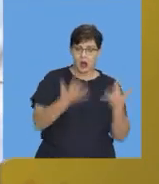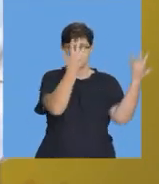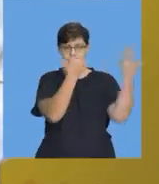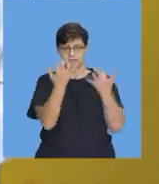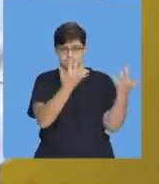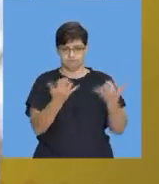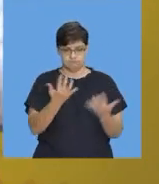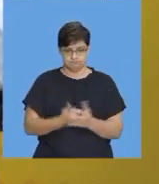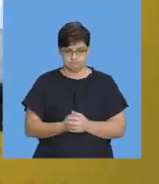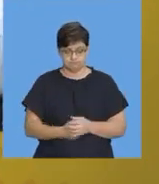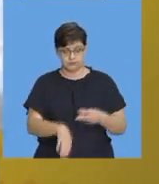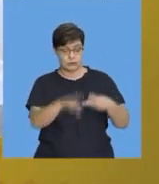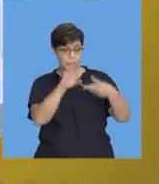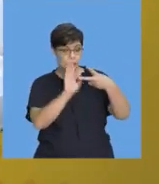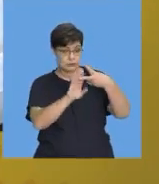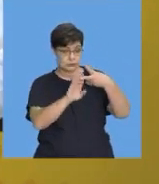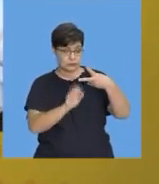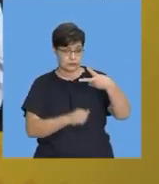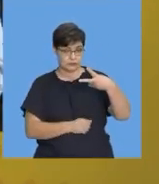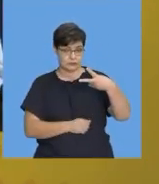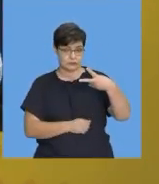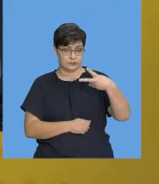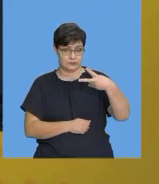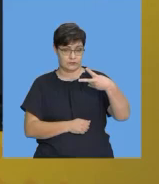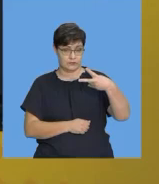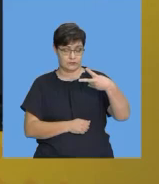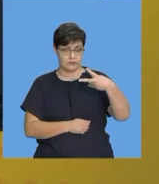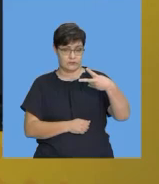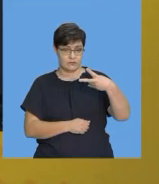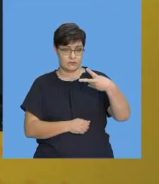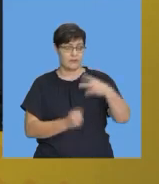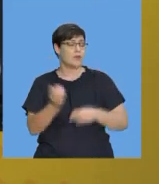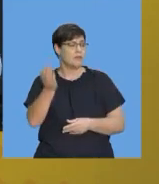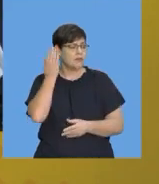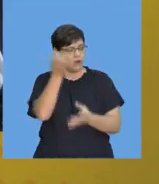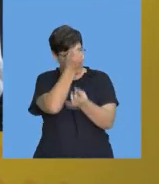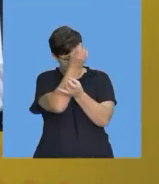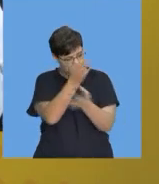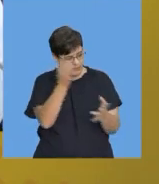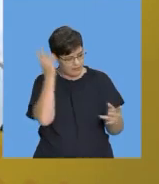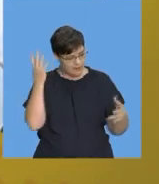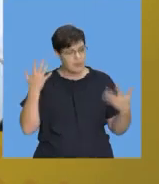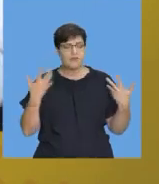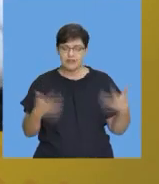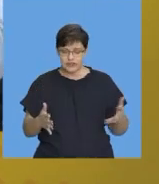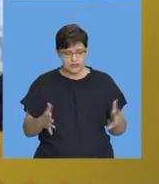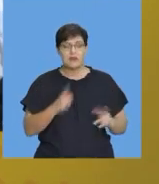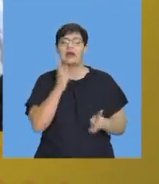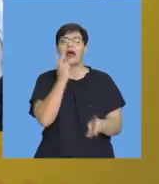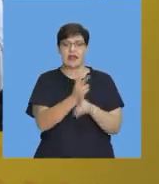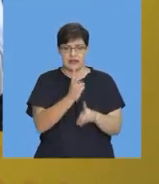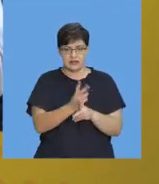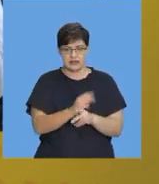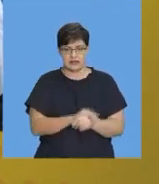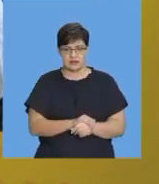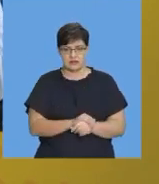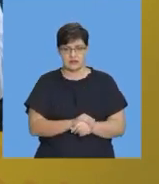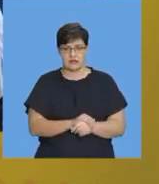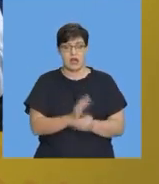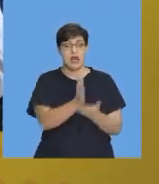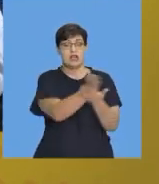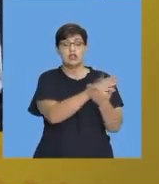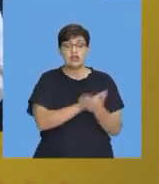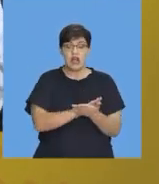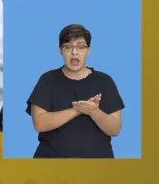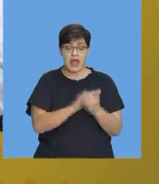calculation. Number two, I've said this early on and I'm saying it again. Your average price of your